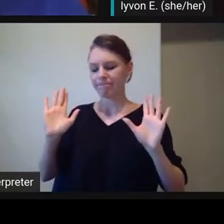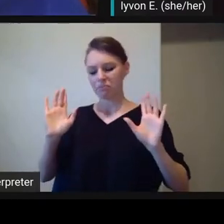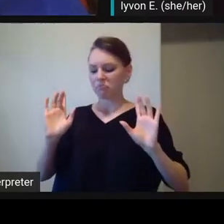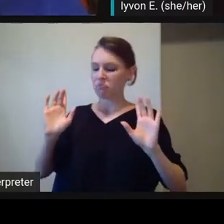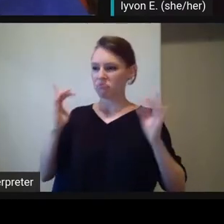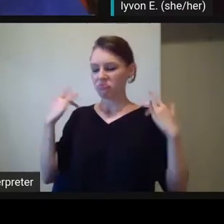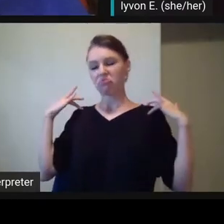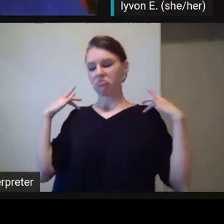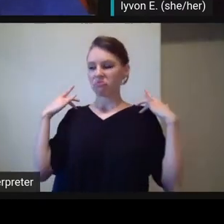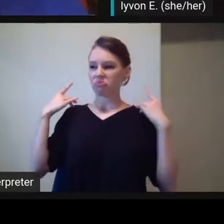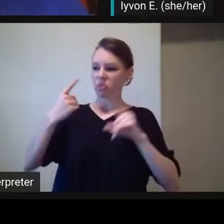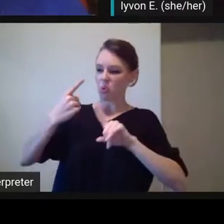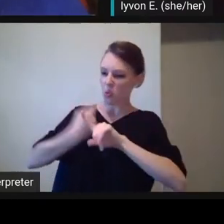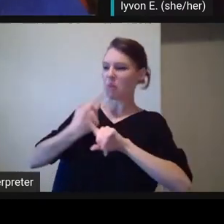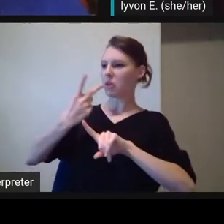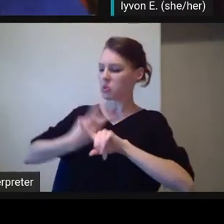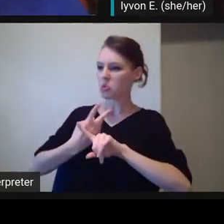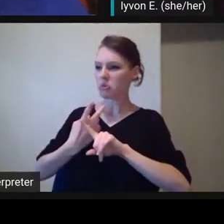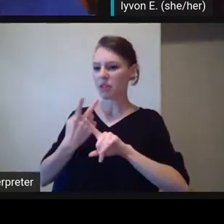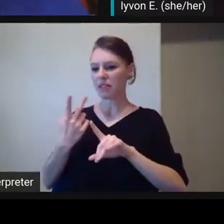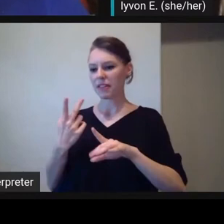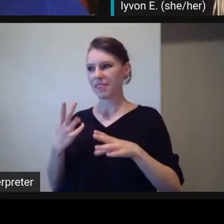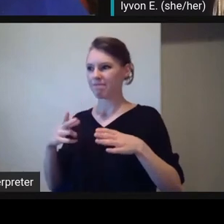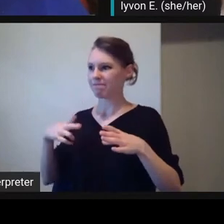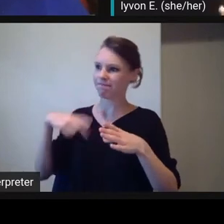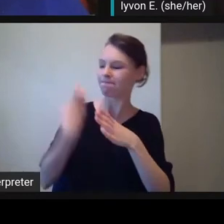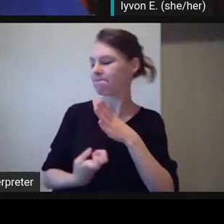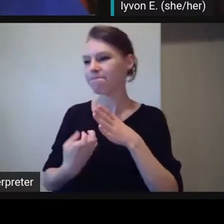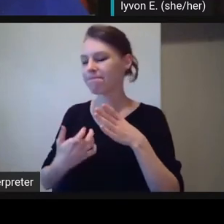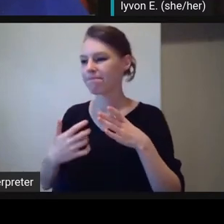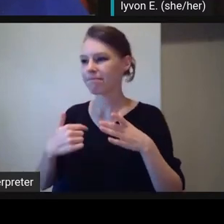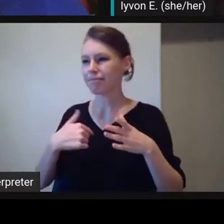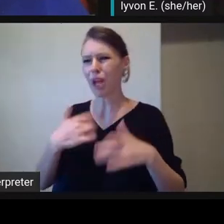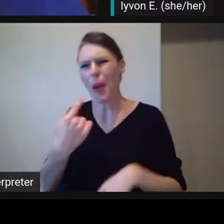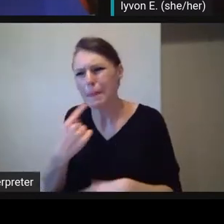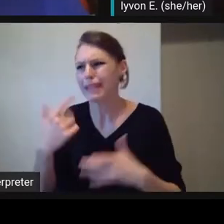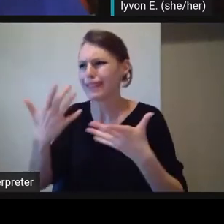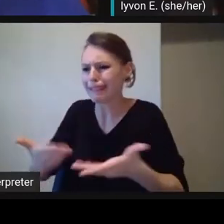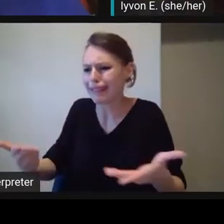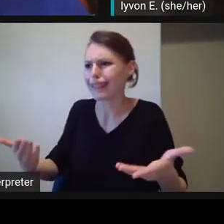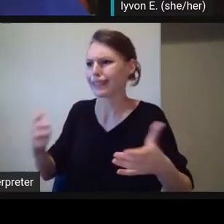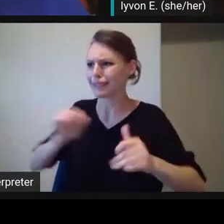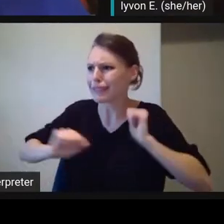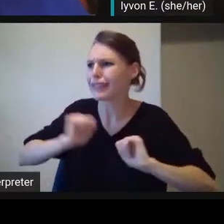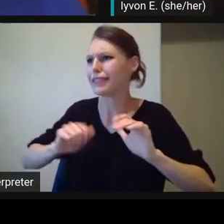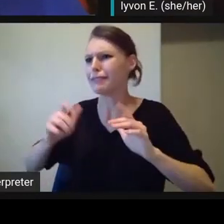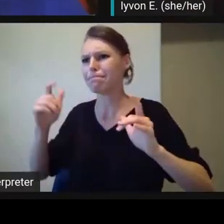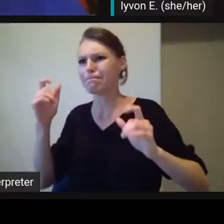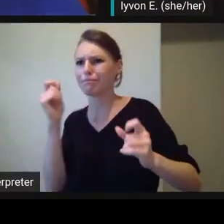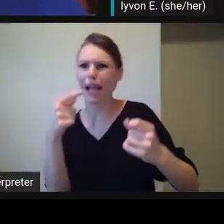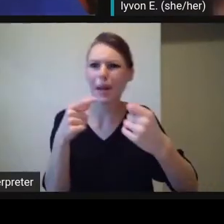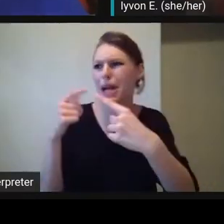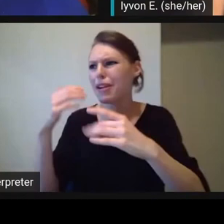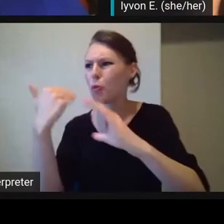and come back and realize. And when you get back into it, go like, I love this. I miss this. I miss the whizzing of